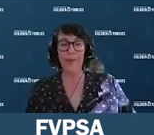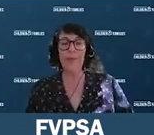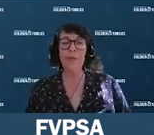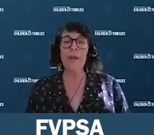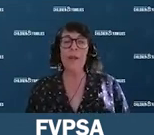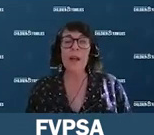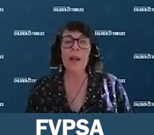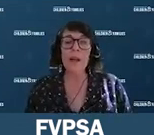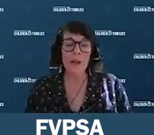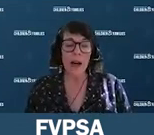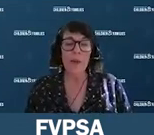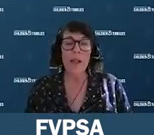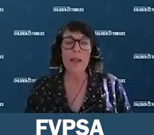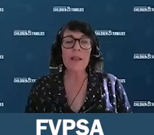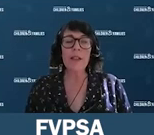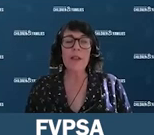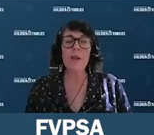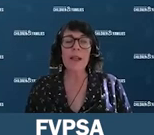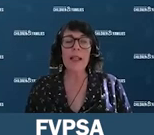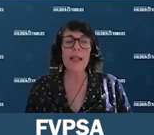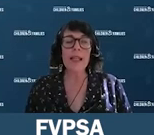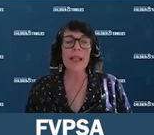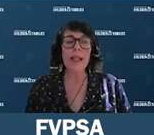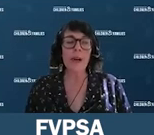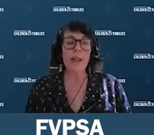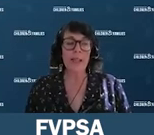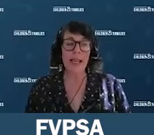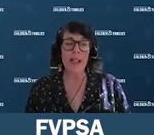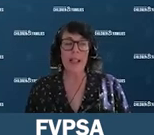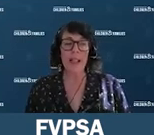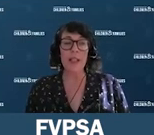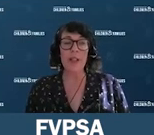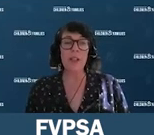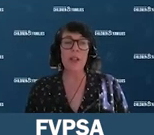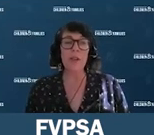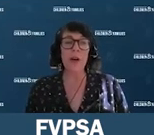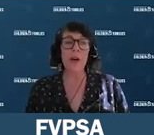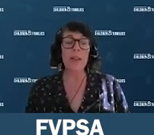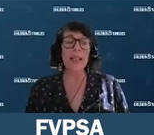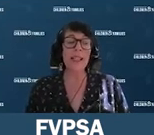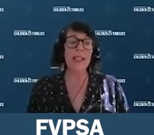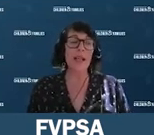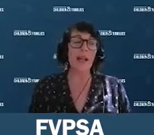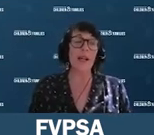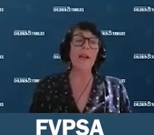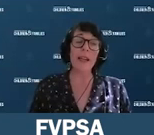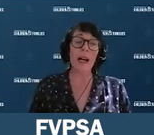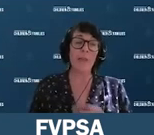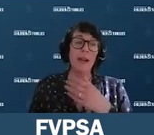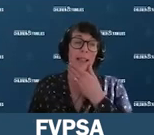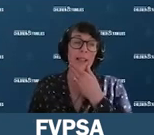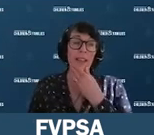I want to just quickly draw your attention to list a